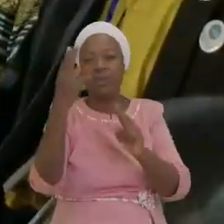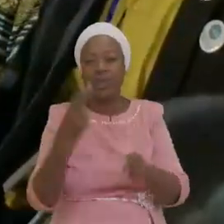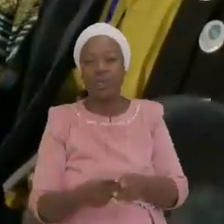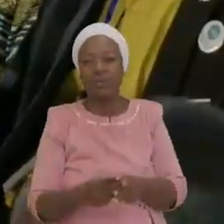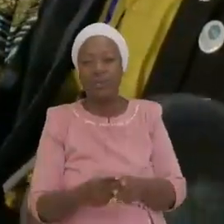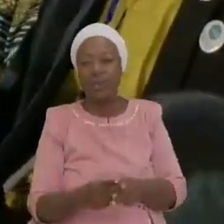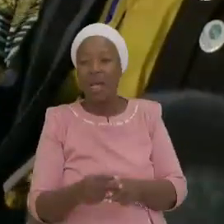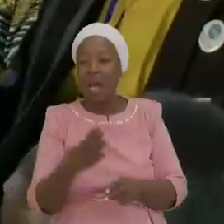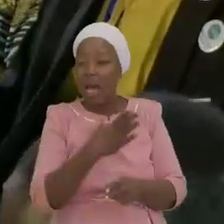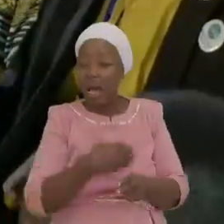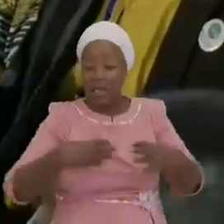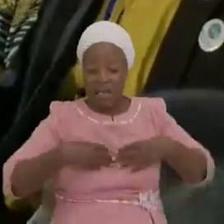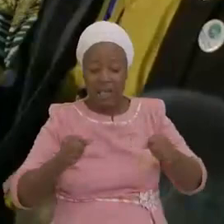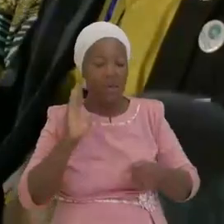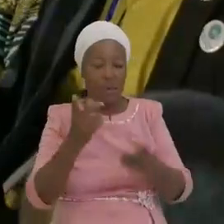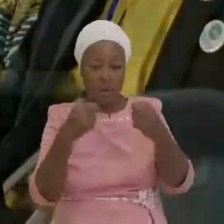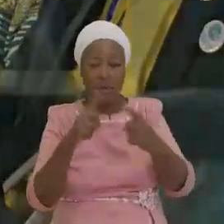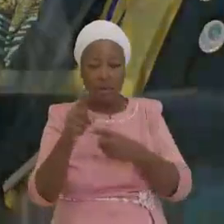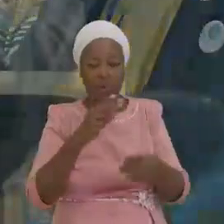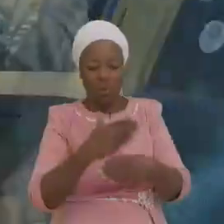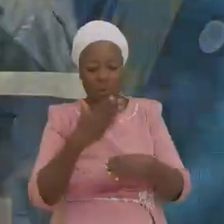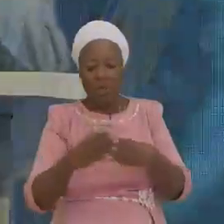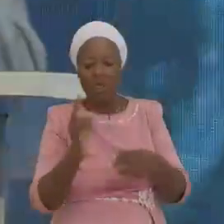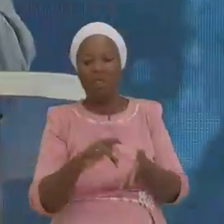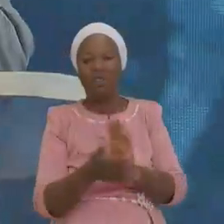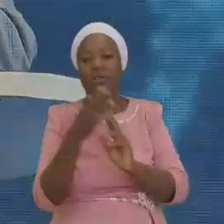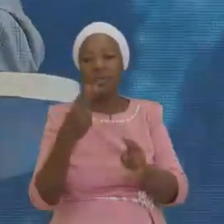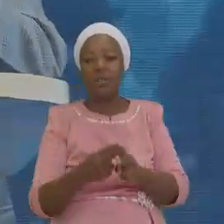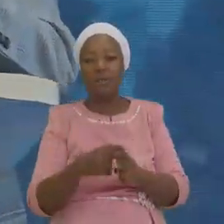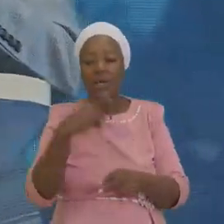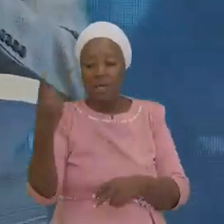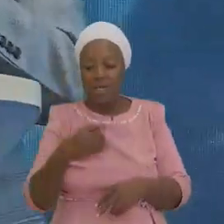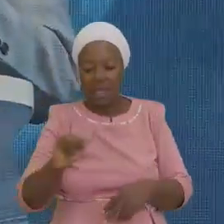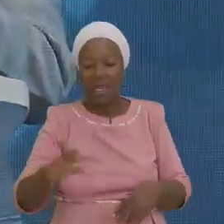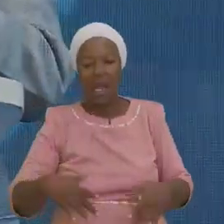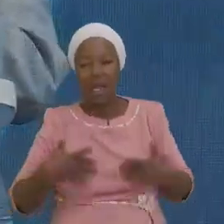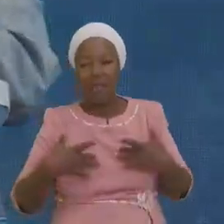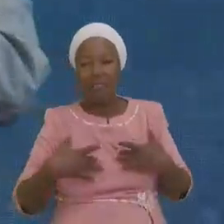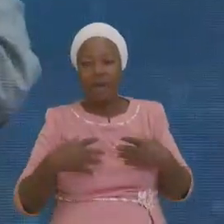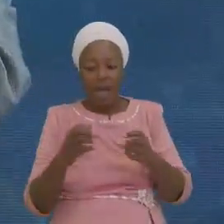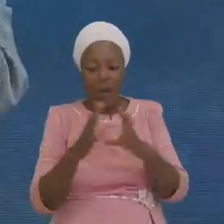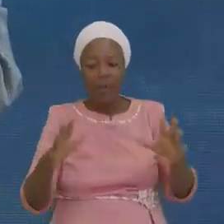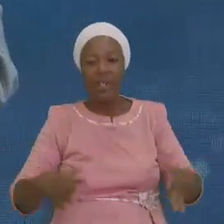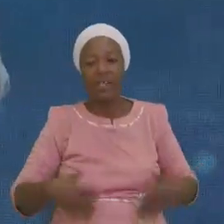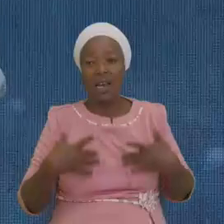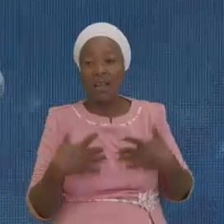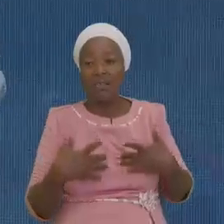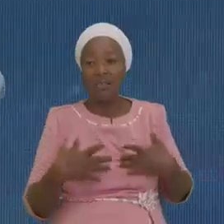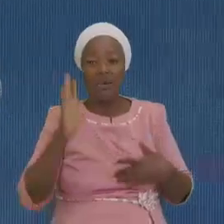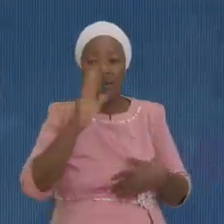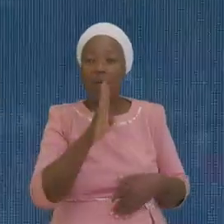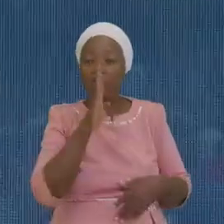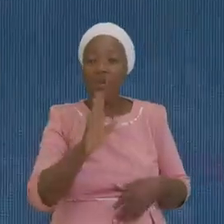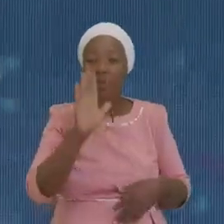And healing will come to you completely. Eternal life, abundant life, will be